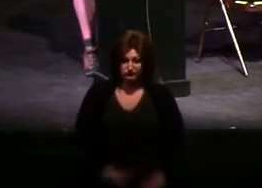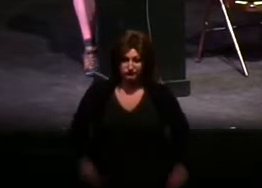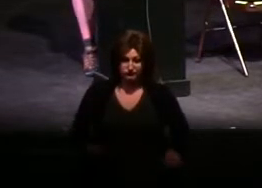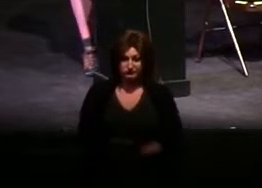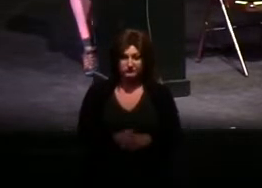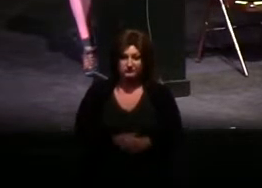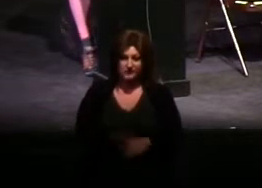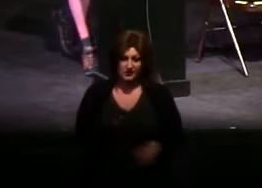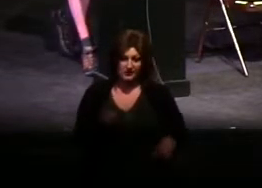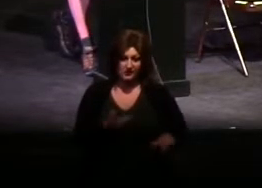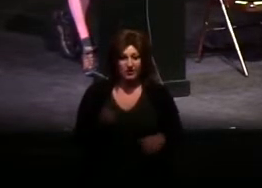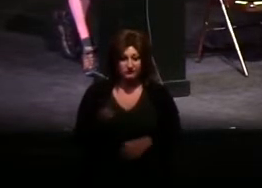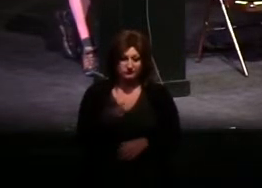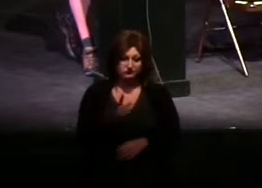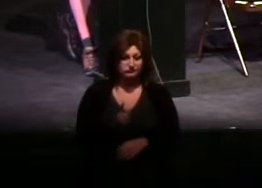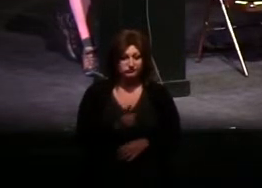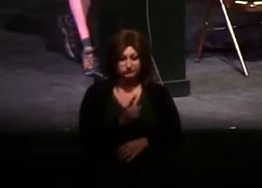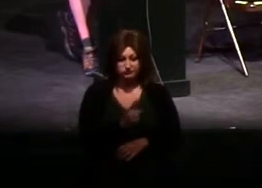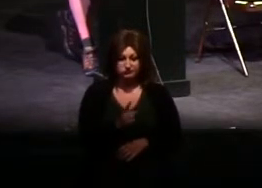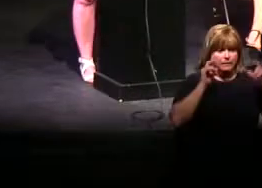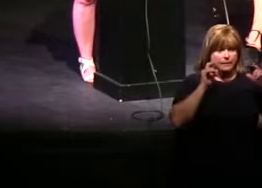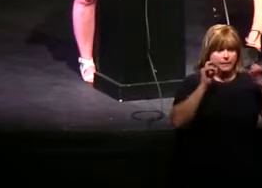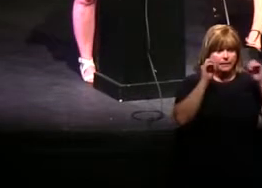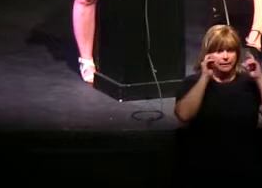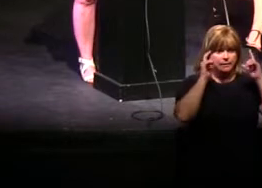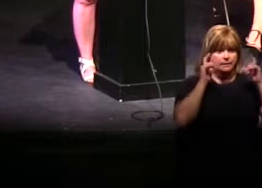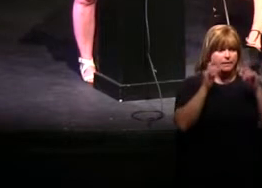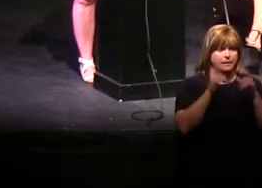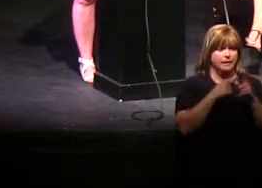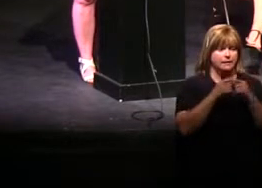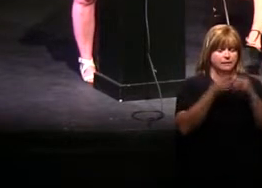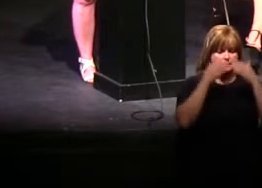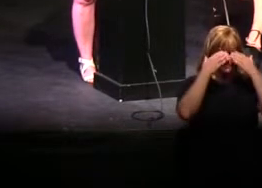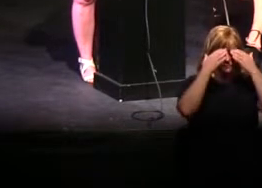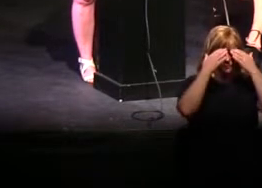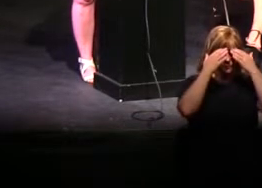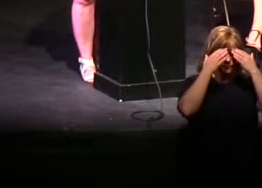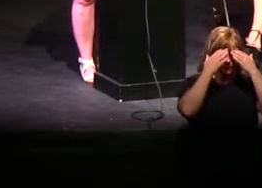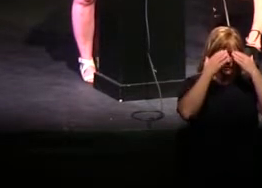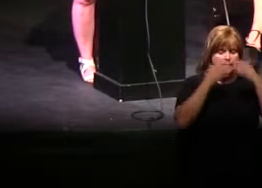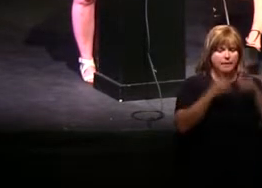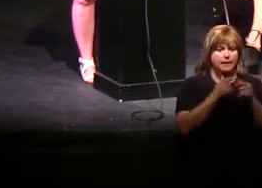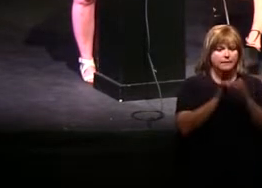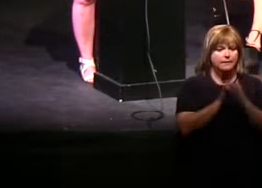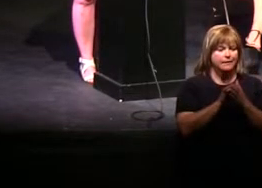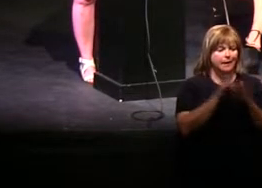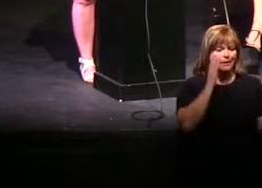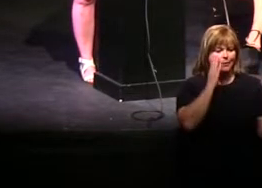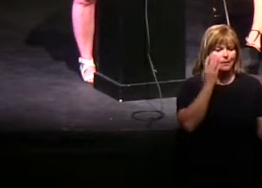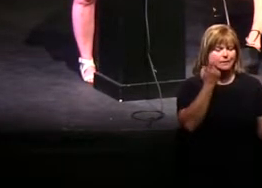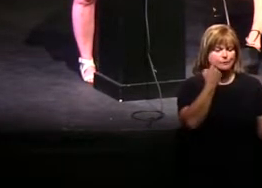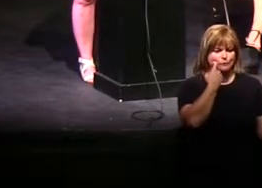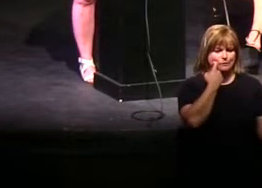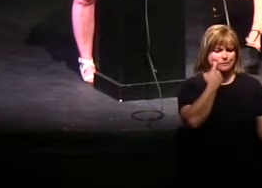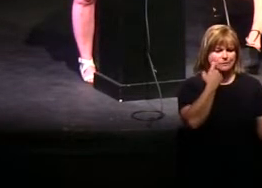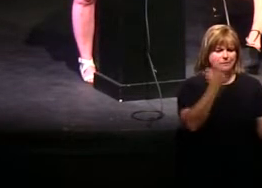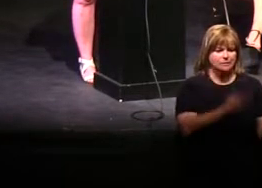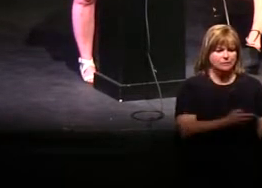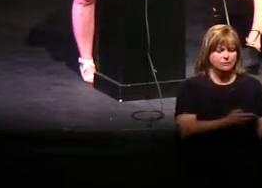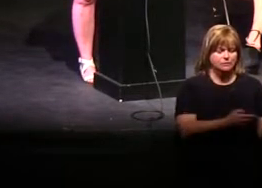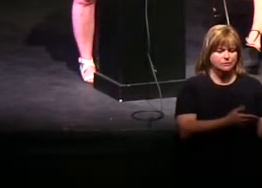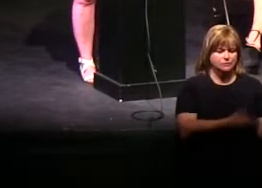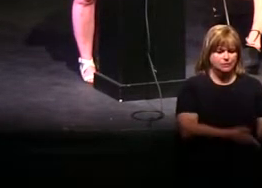They walked across the barn, Keita carrying to his smooth forehead. Even though he'd just shot a bear, there was innocence in